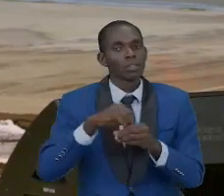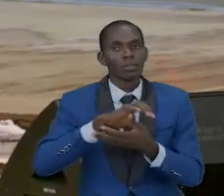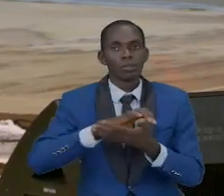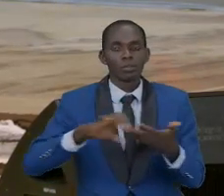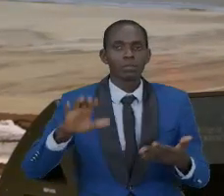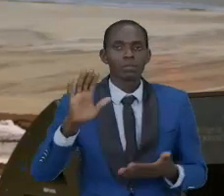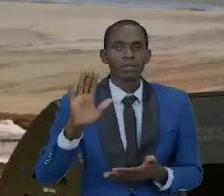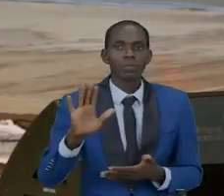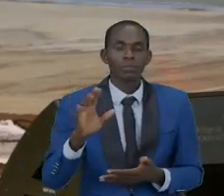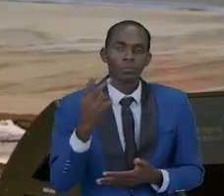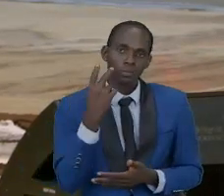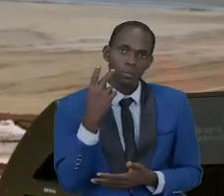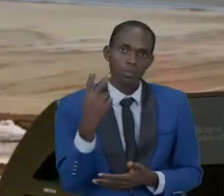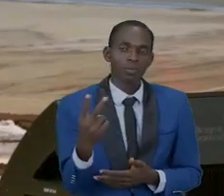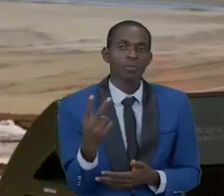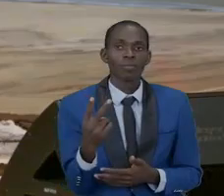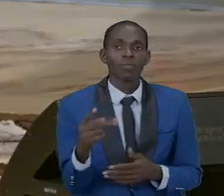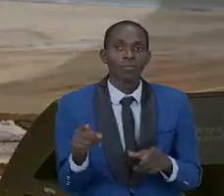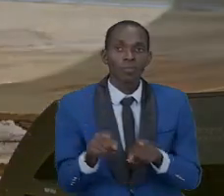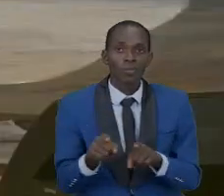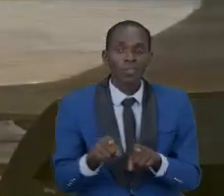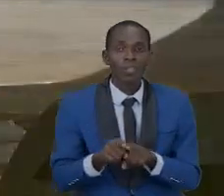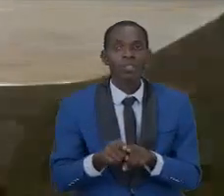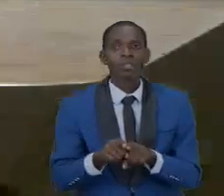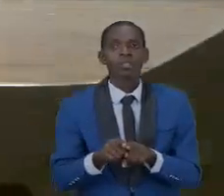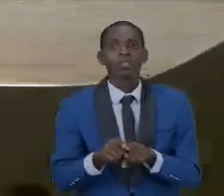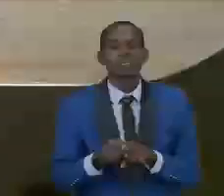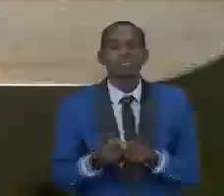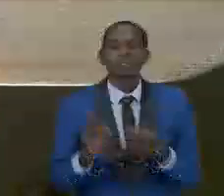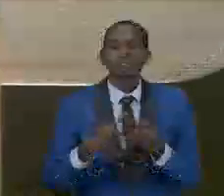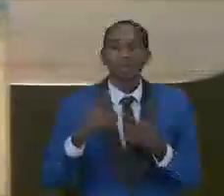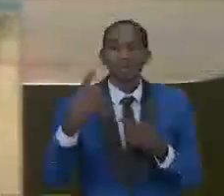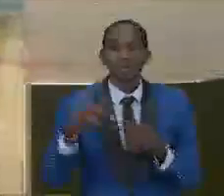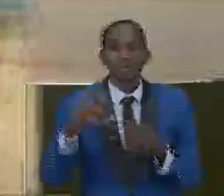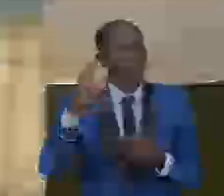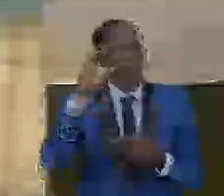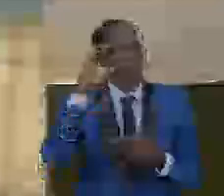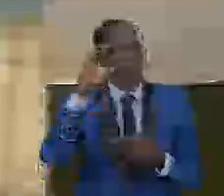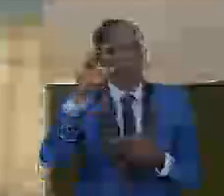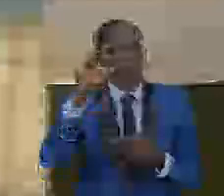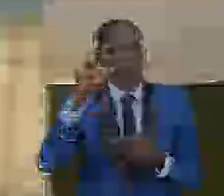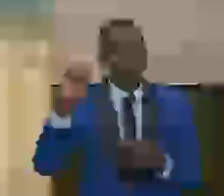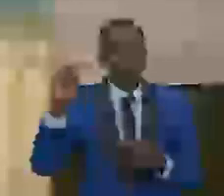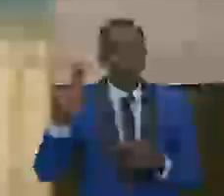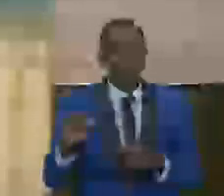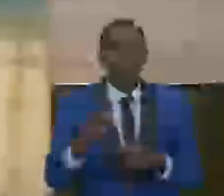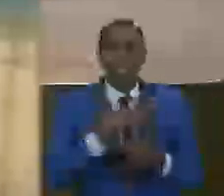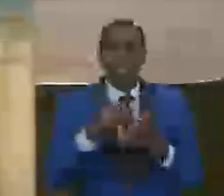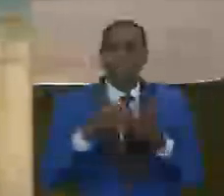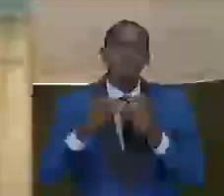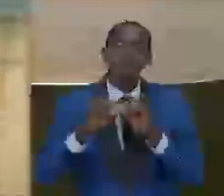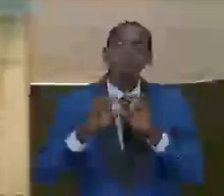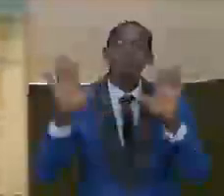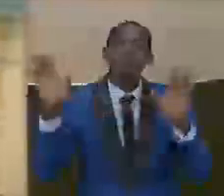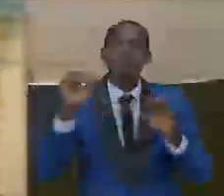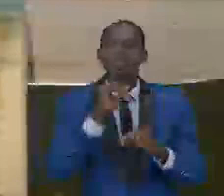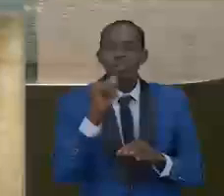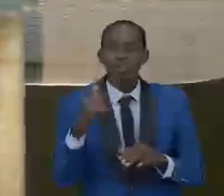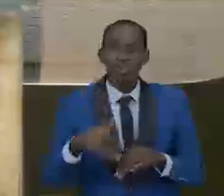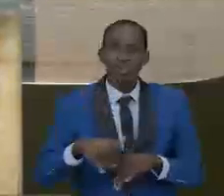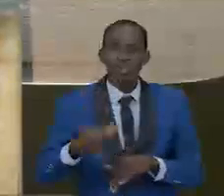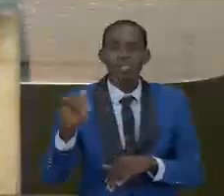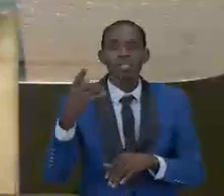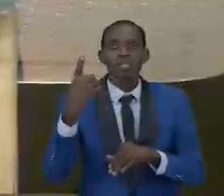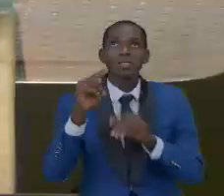verse 5 behold even the even to the moon and its shyness not yea